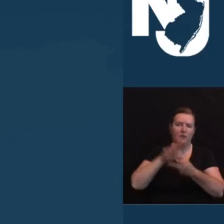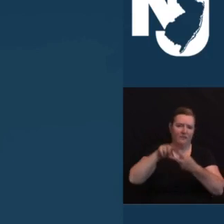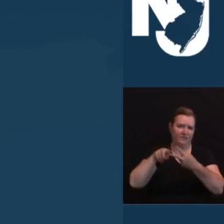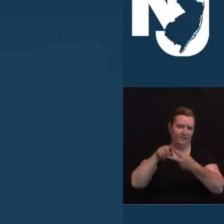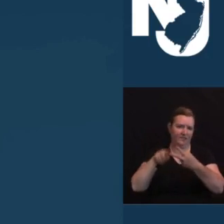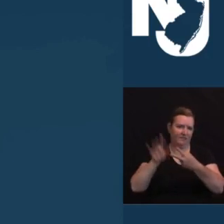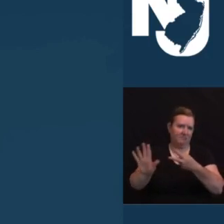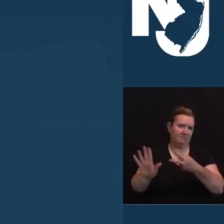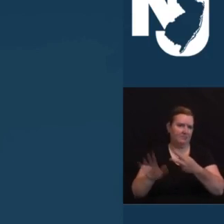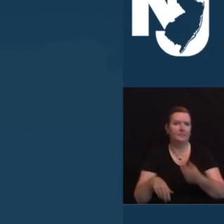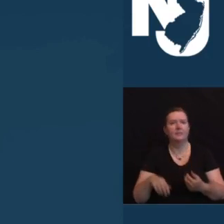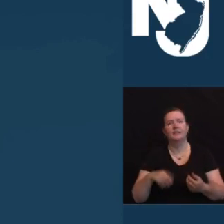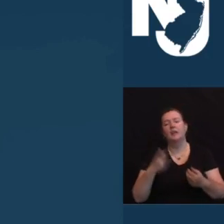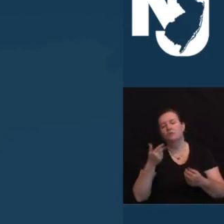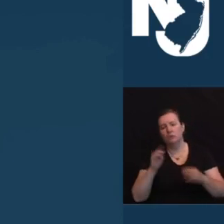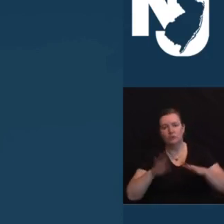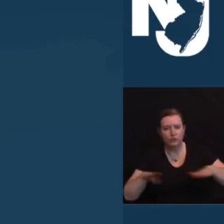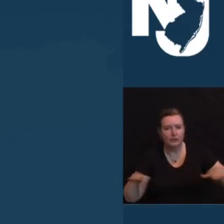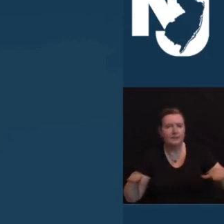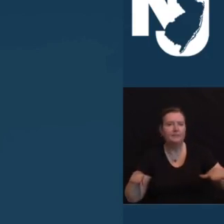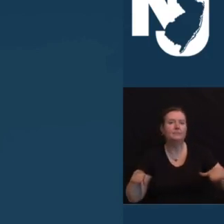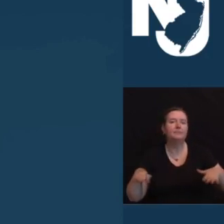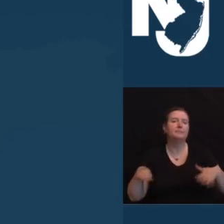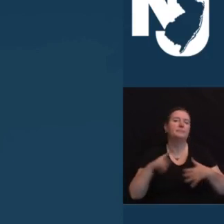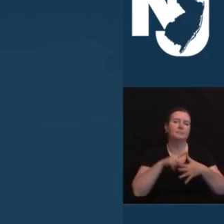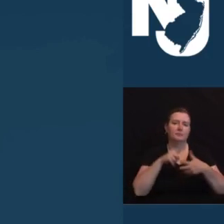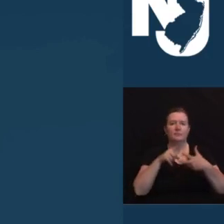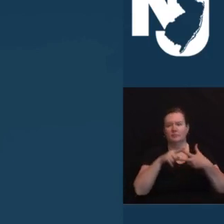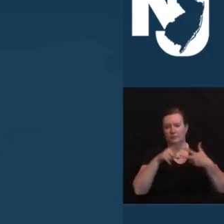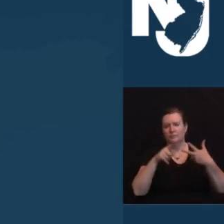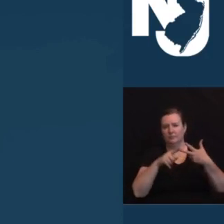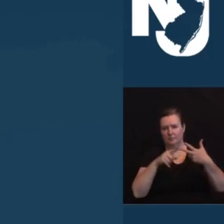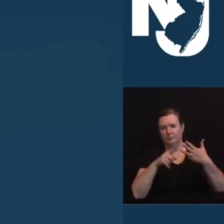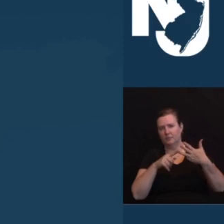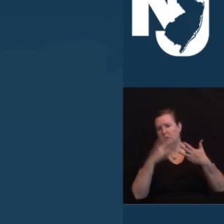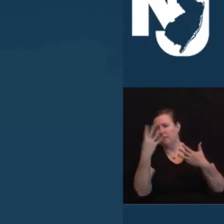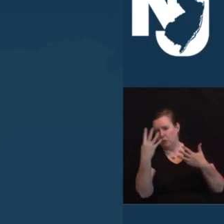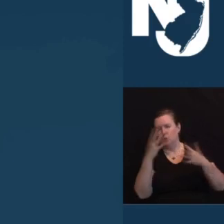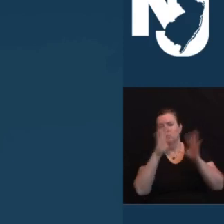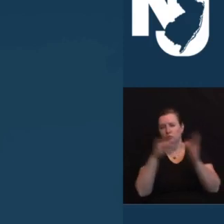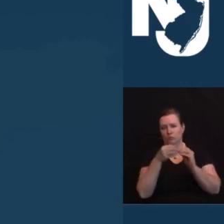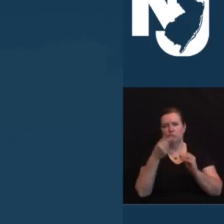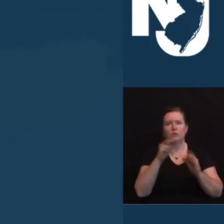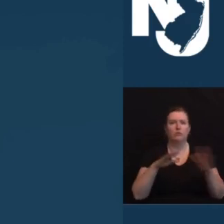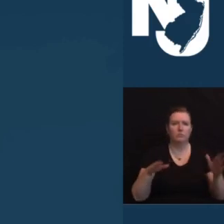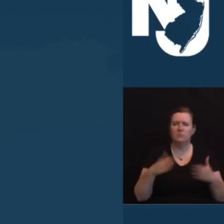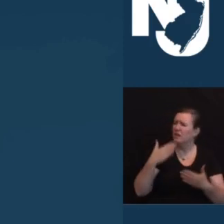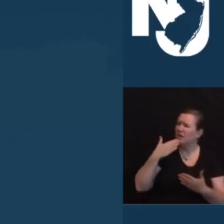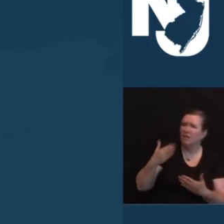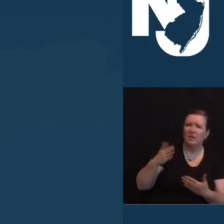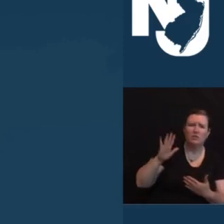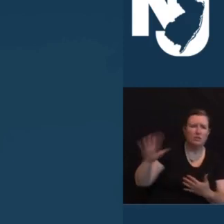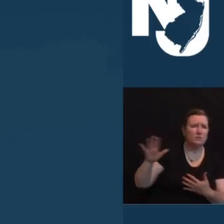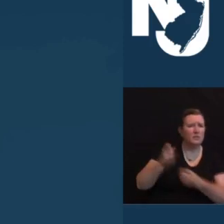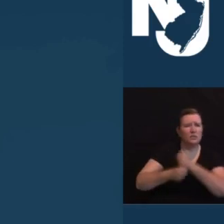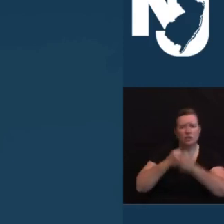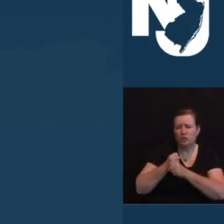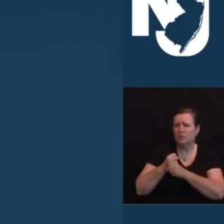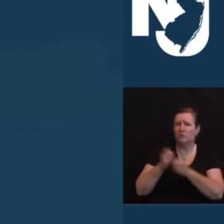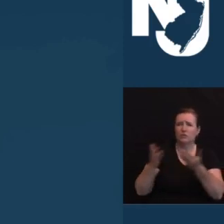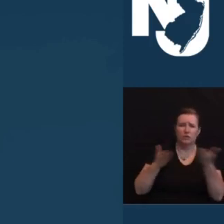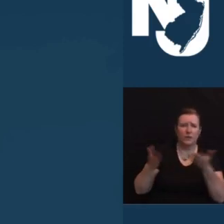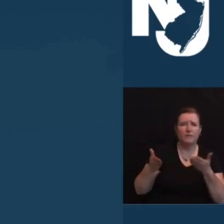his beloved grandchildren, Sarah, Zach, Emma, and Dylan. We thank Ken for his decades serving his patients and for